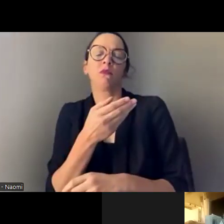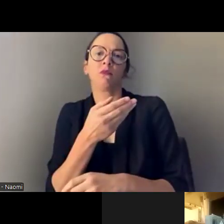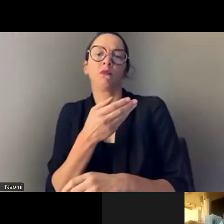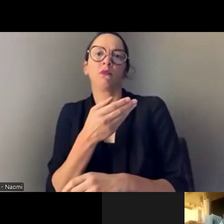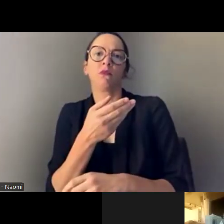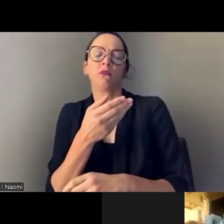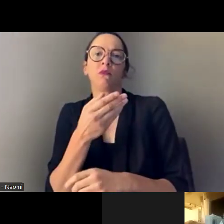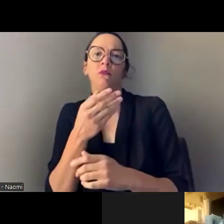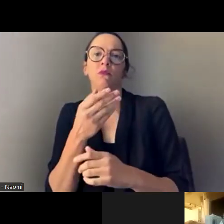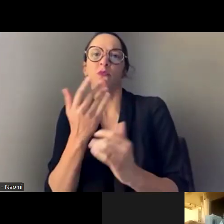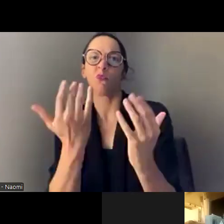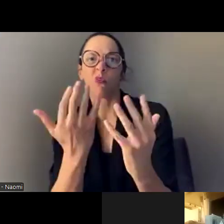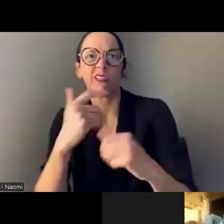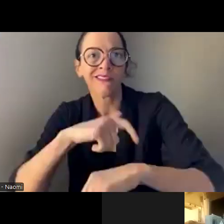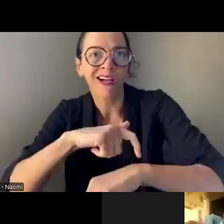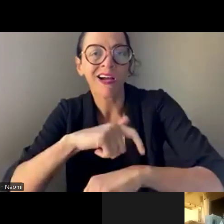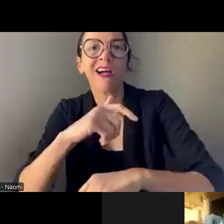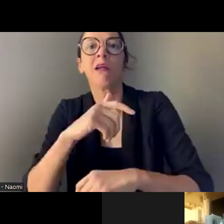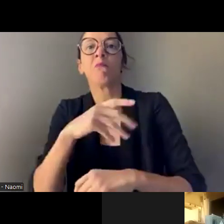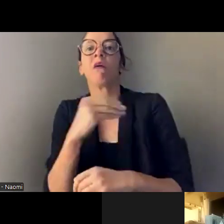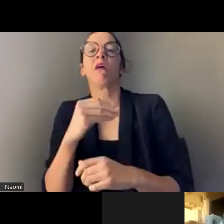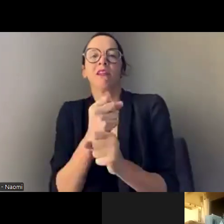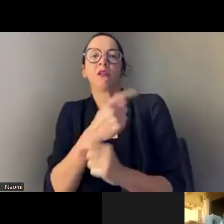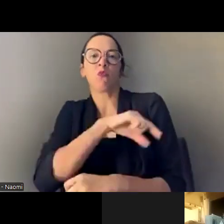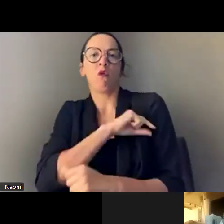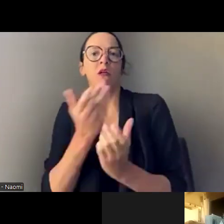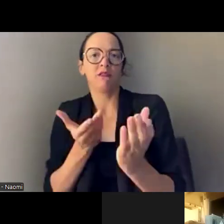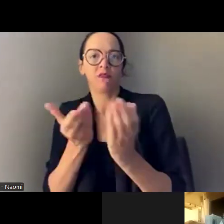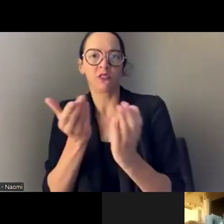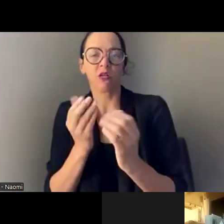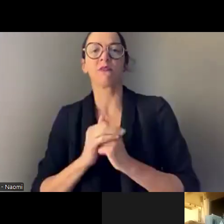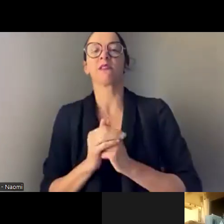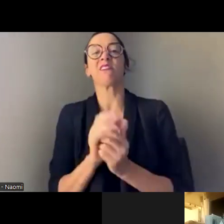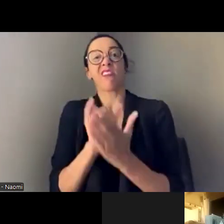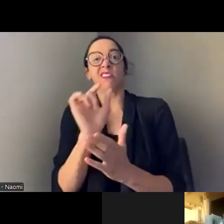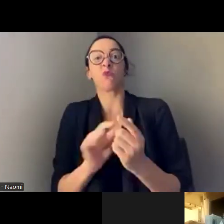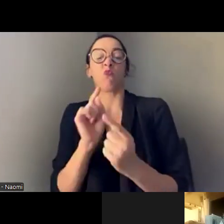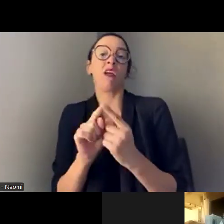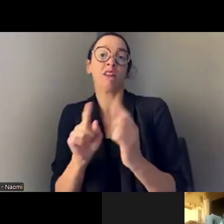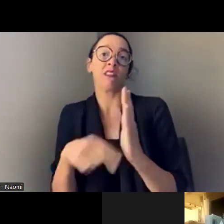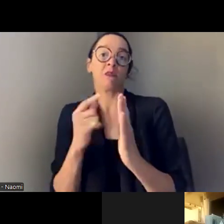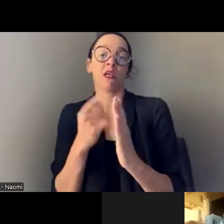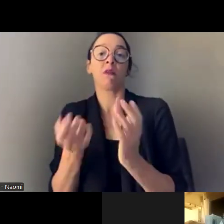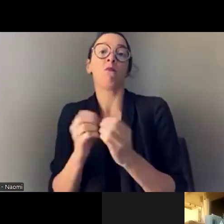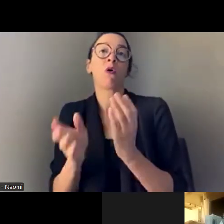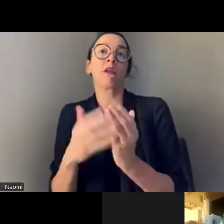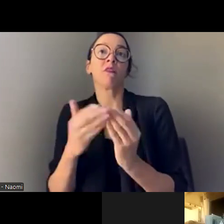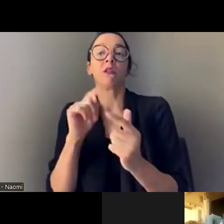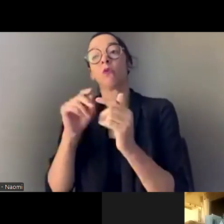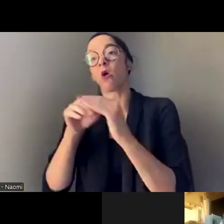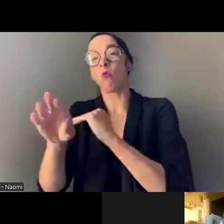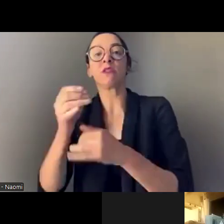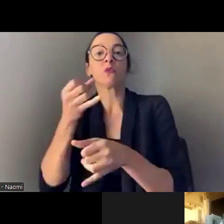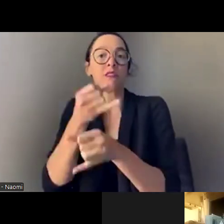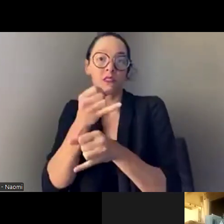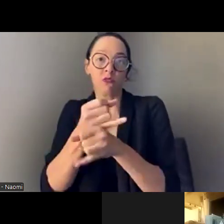waits are. And those are the times where it's more convenient to go into an institution, right? Like that's what happens if you don't have the supports around you. So thank